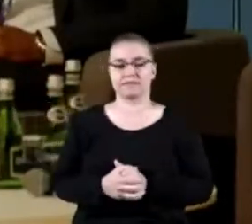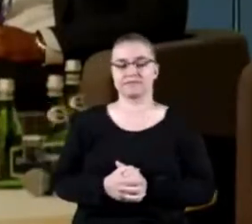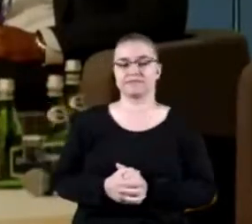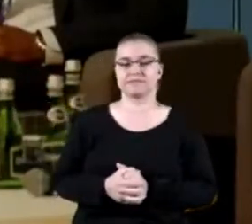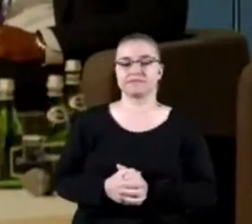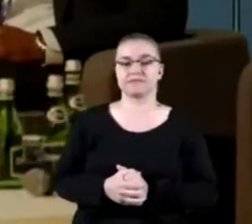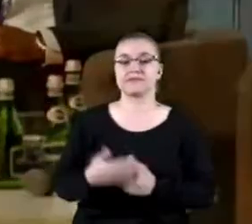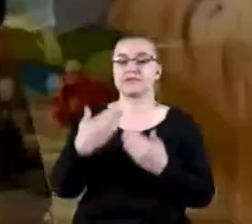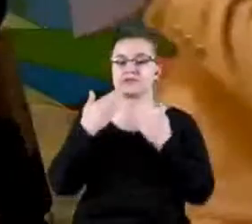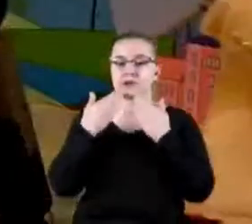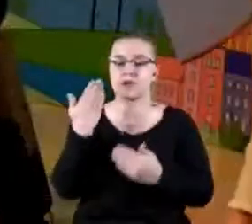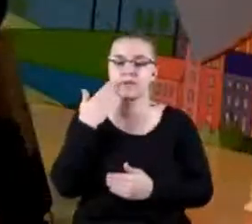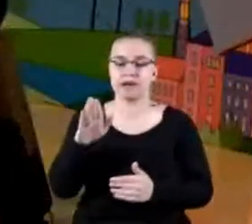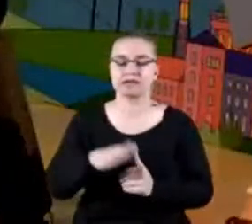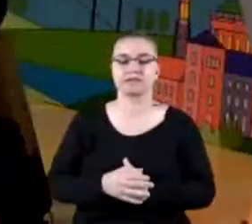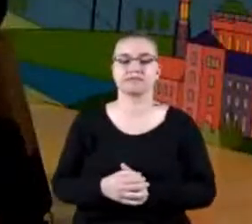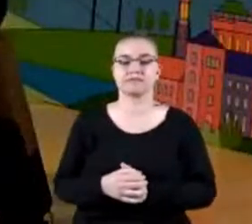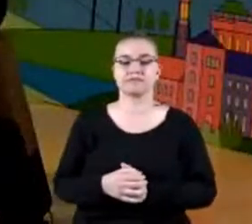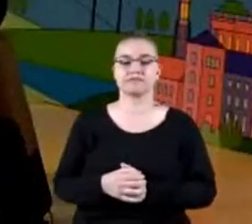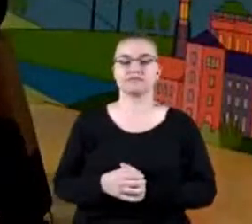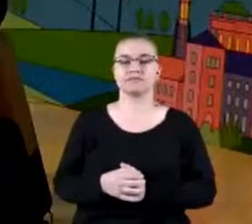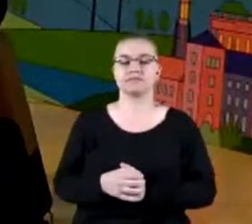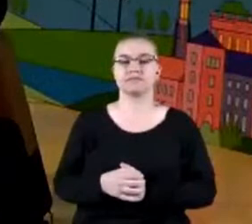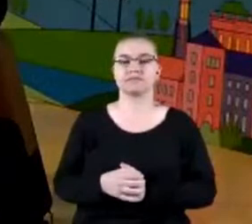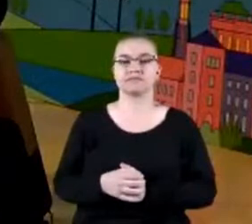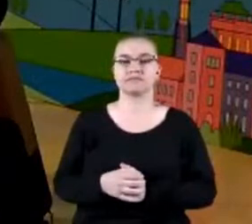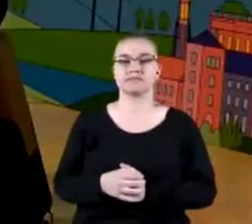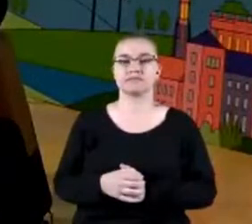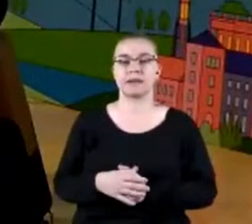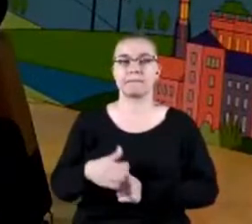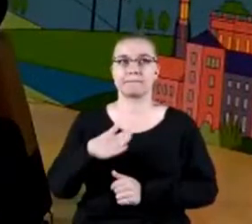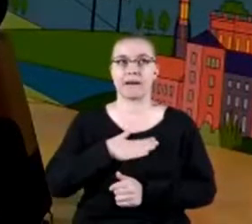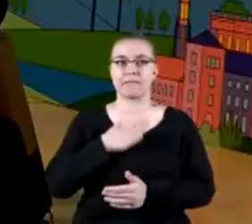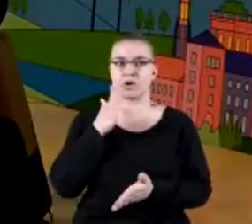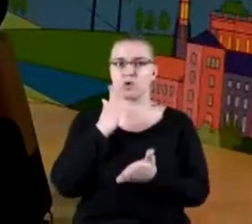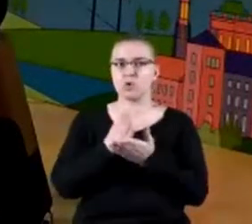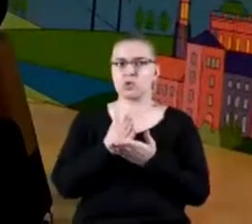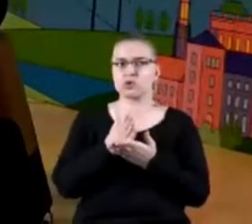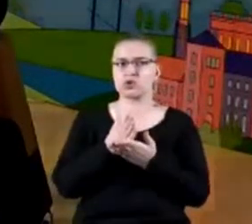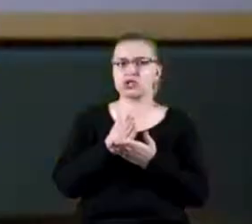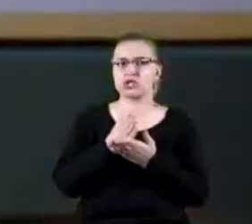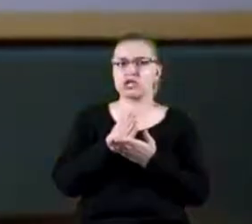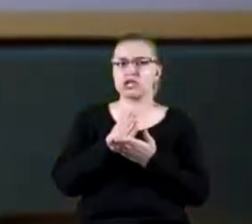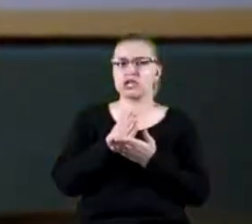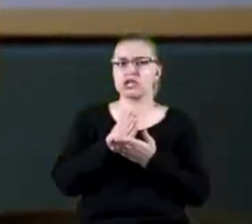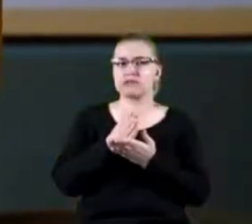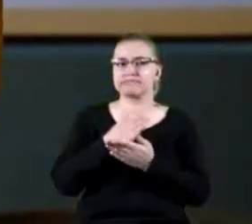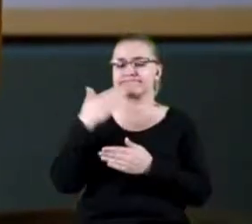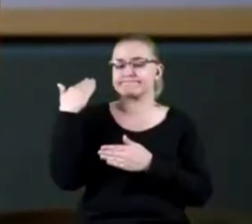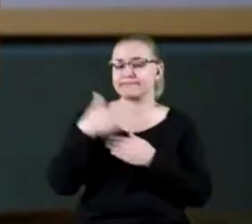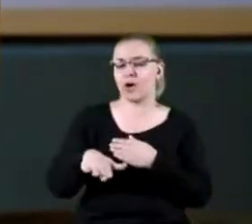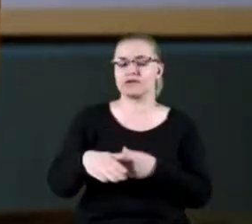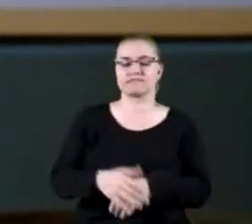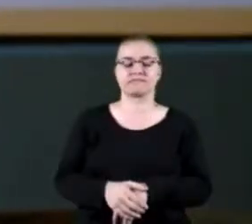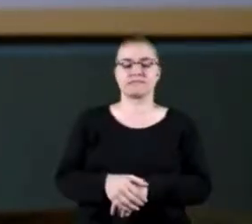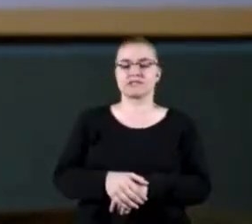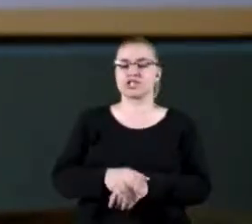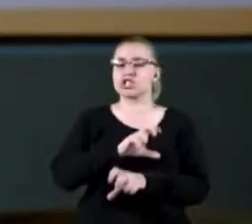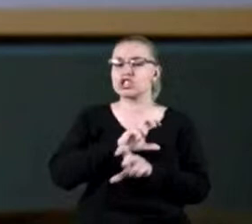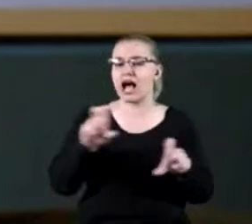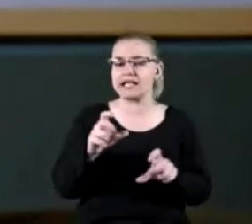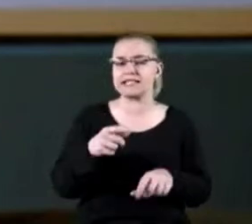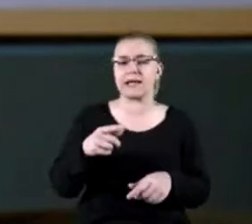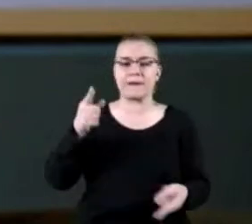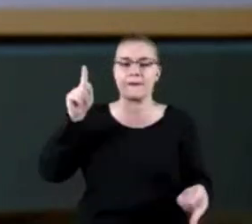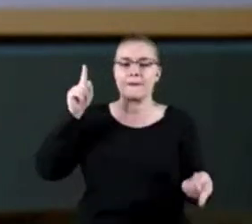Thank you very much. We're completely out of time, so we have actually no time, but we're going to do one more question, and